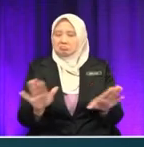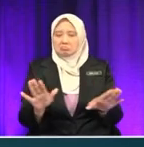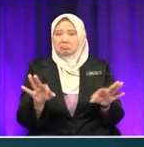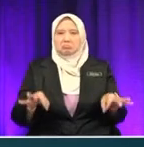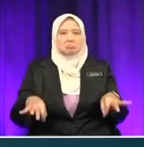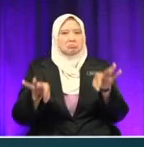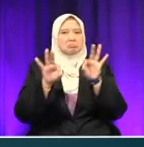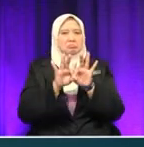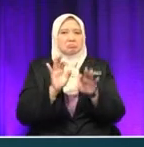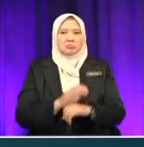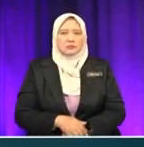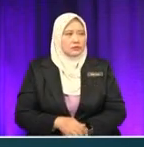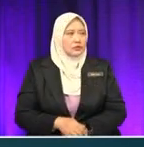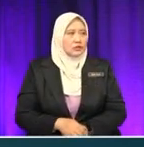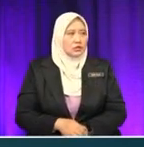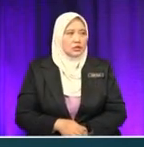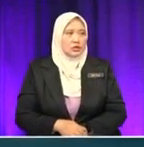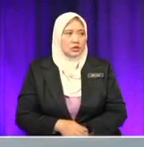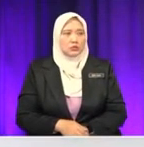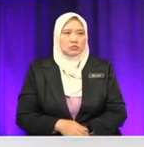address this answer, this question, Ahmad?